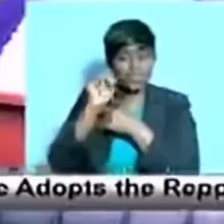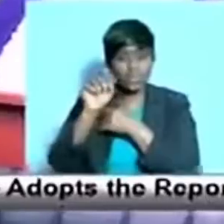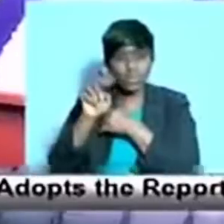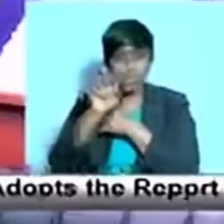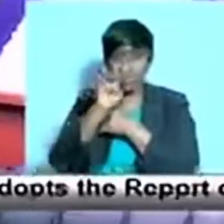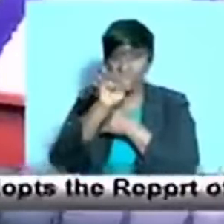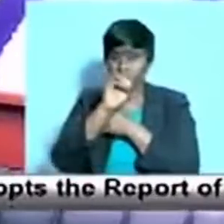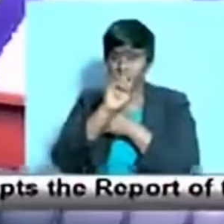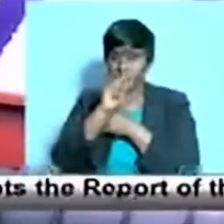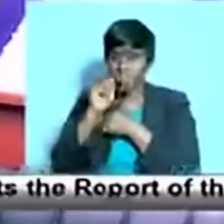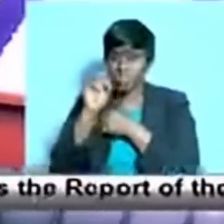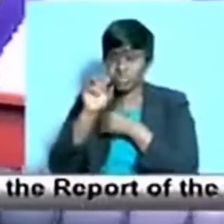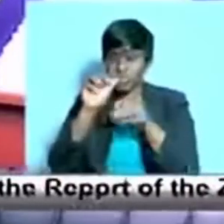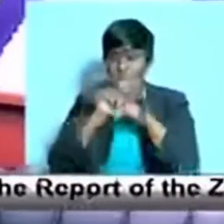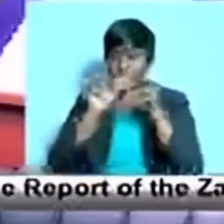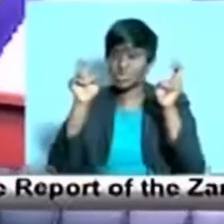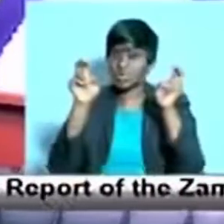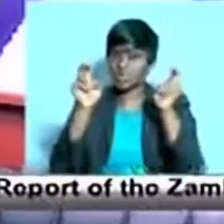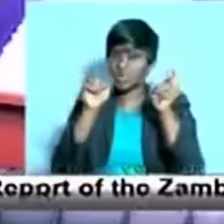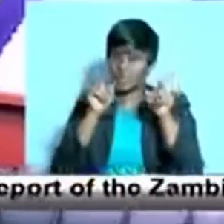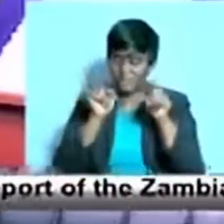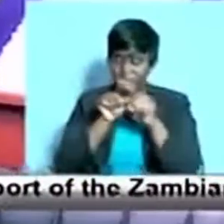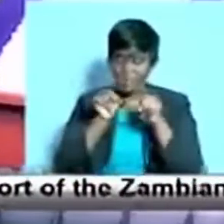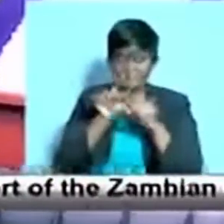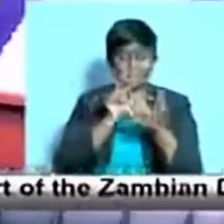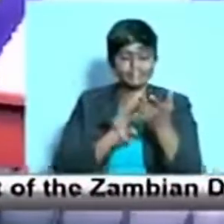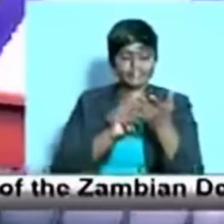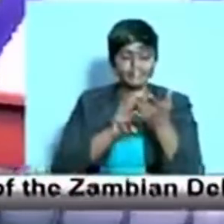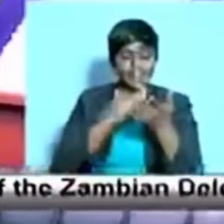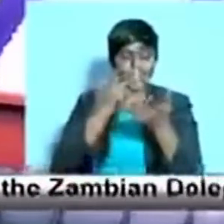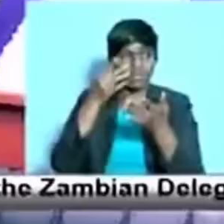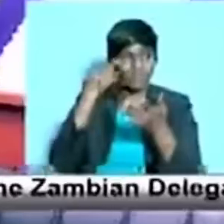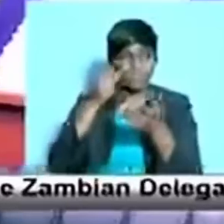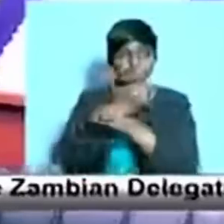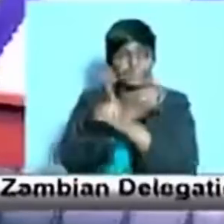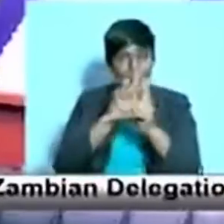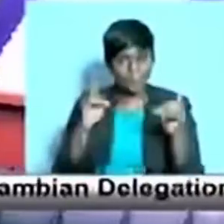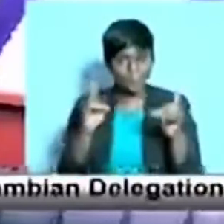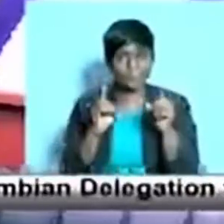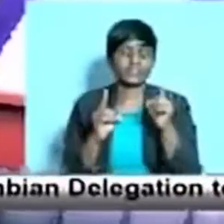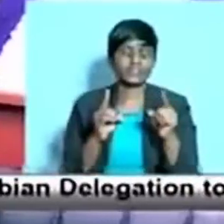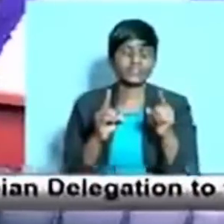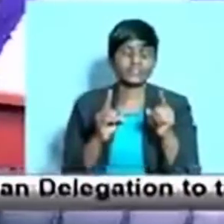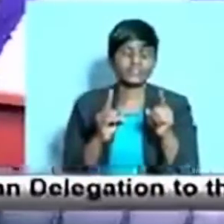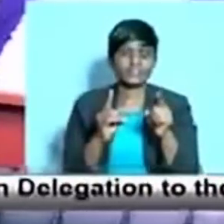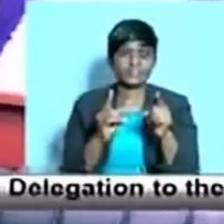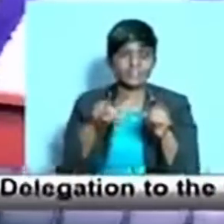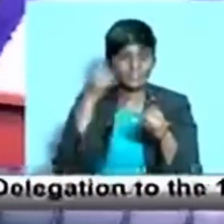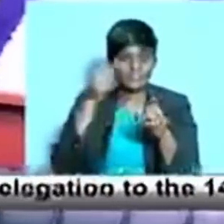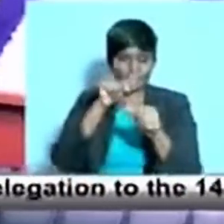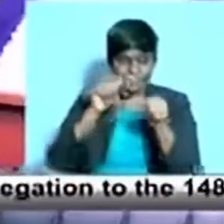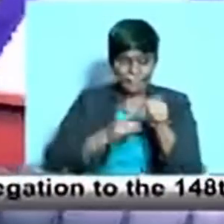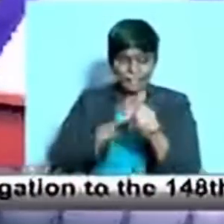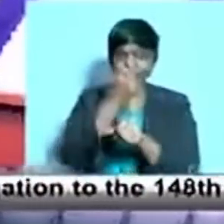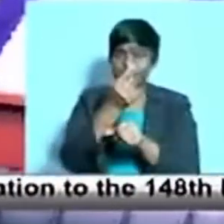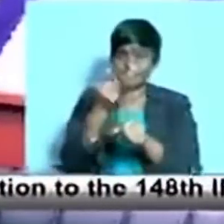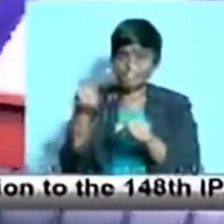motto is in inverted commas, and it reads, for democracy, for